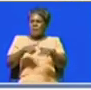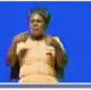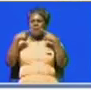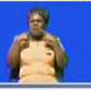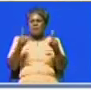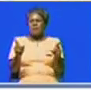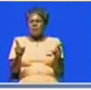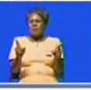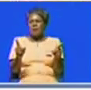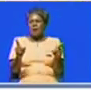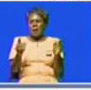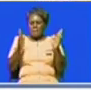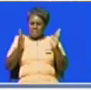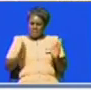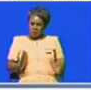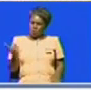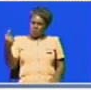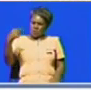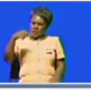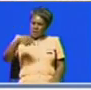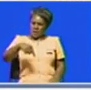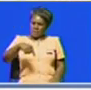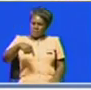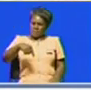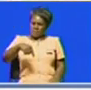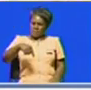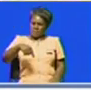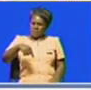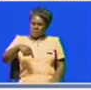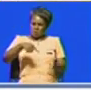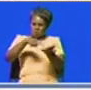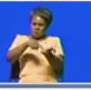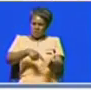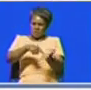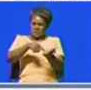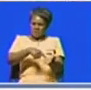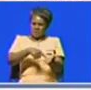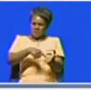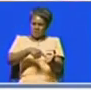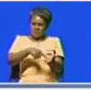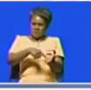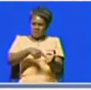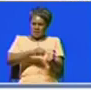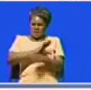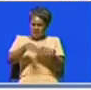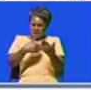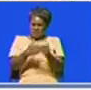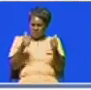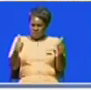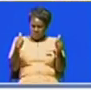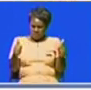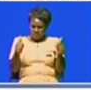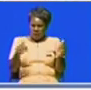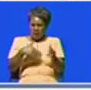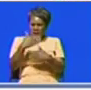were challenged, the person who came out and has come out even to date to insist that everything was okay,